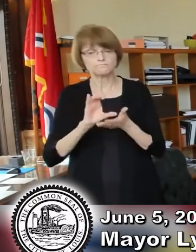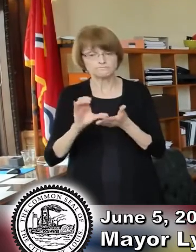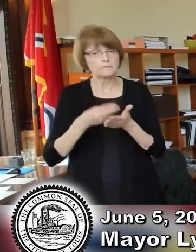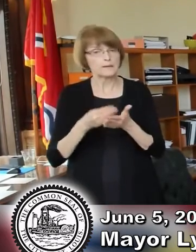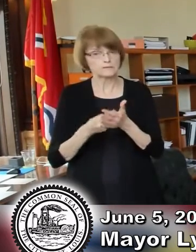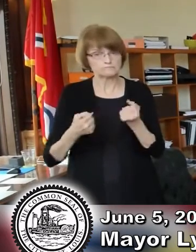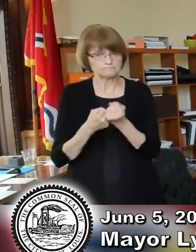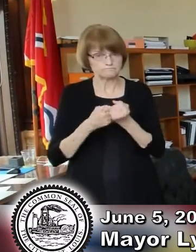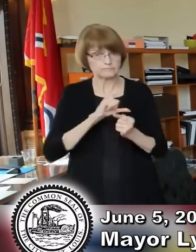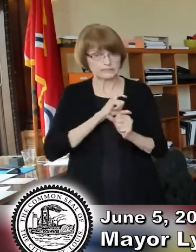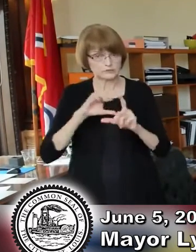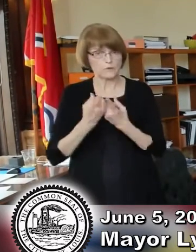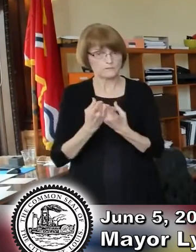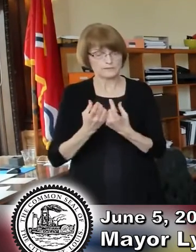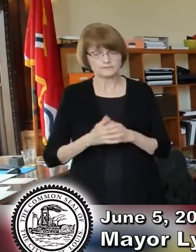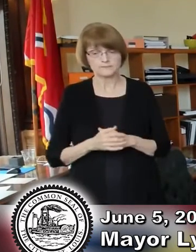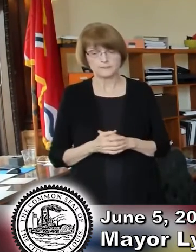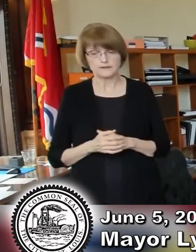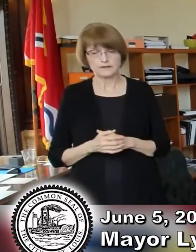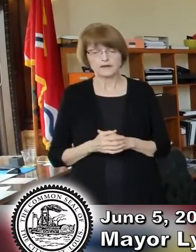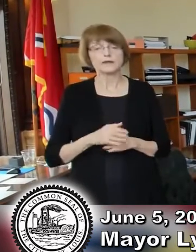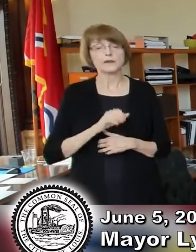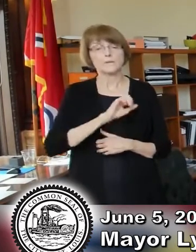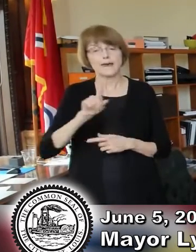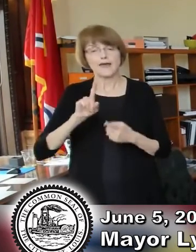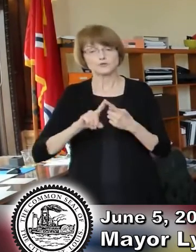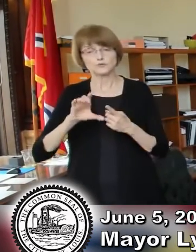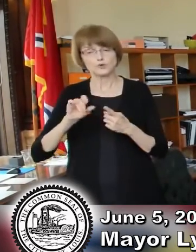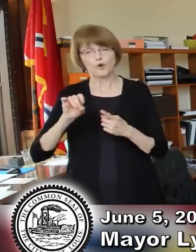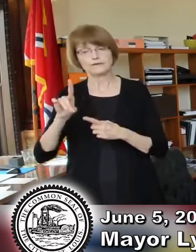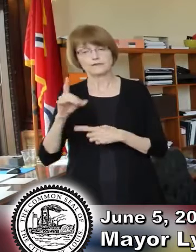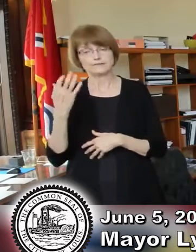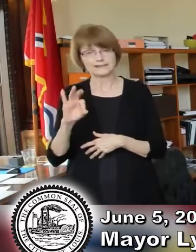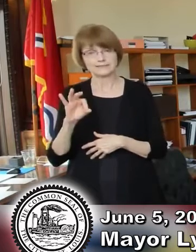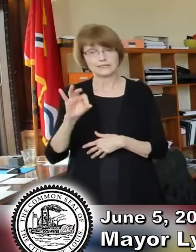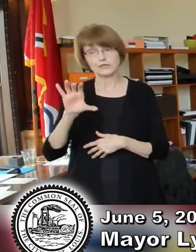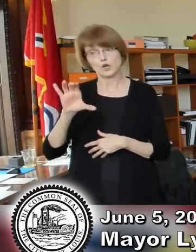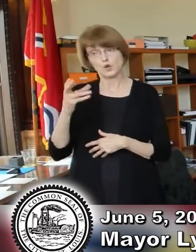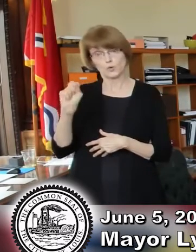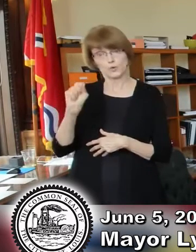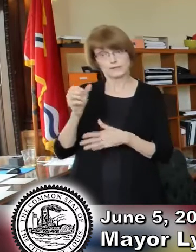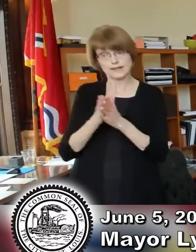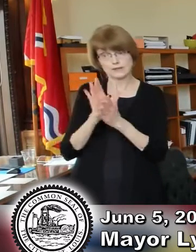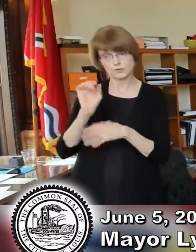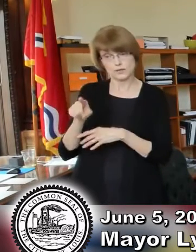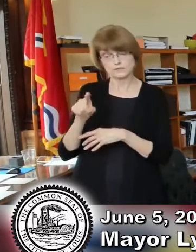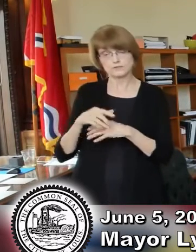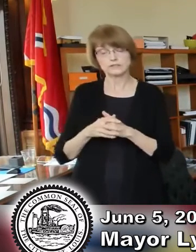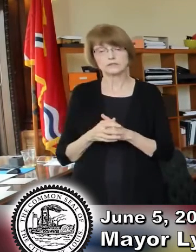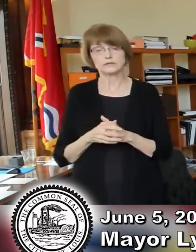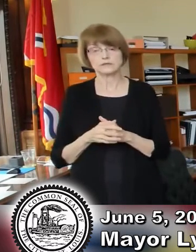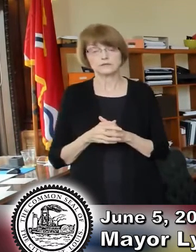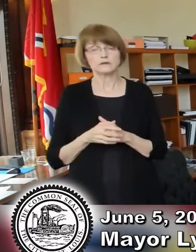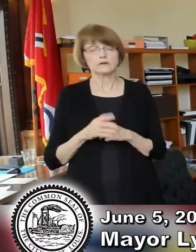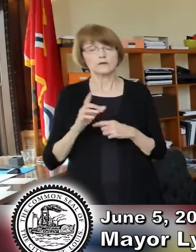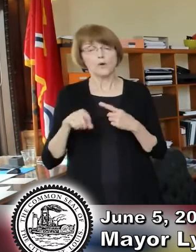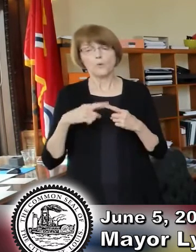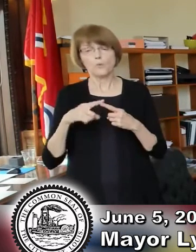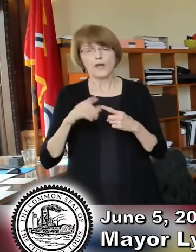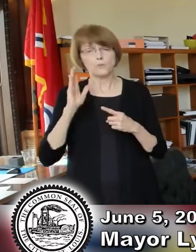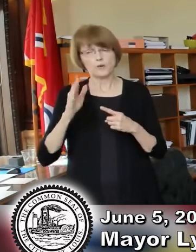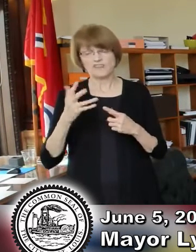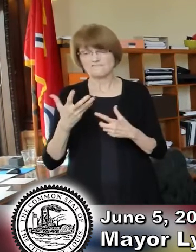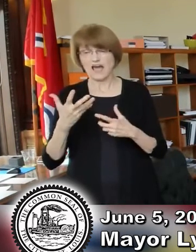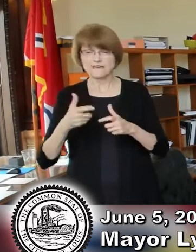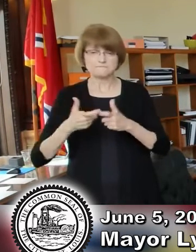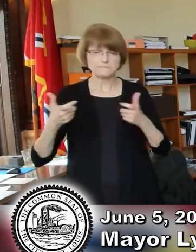A question, Rebecca, about COVID-19. Chris's question is, when will the 5 major parks in the city begin to allow